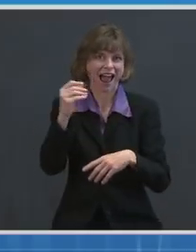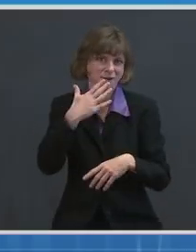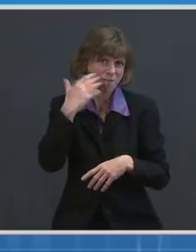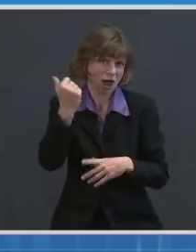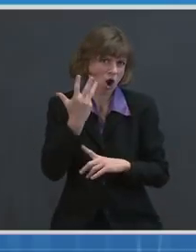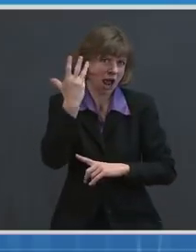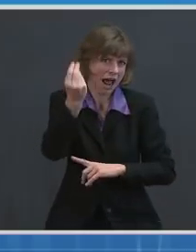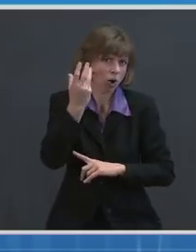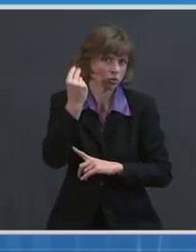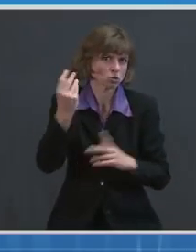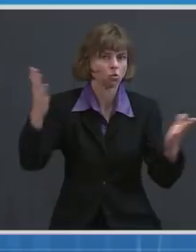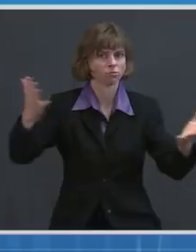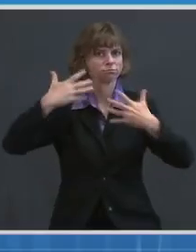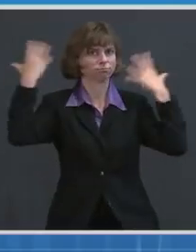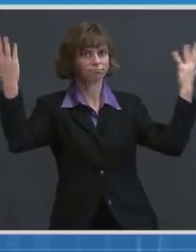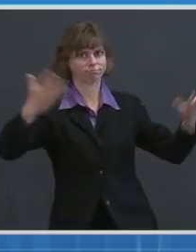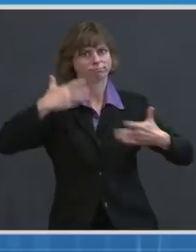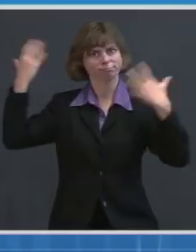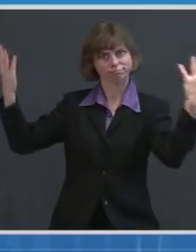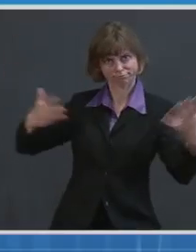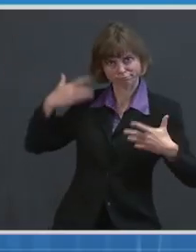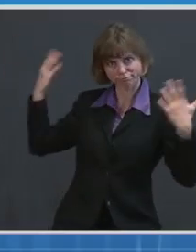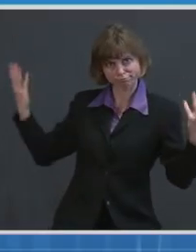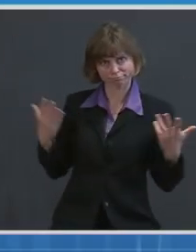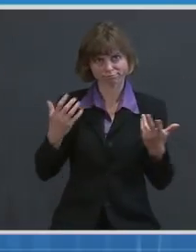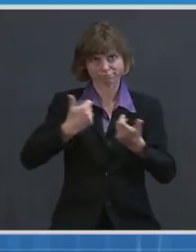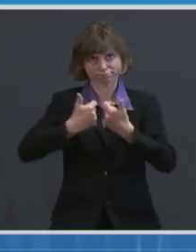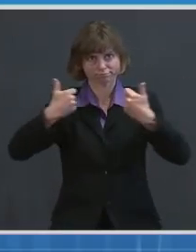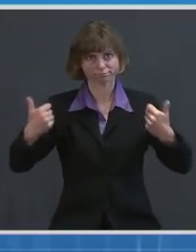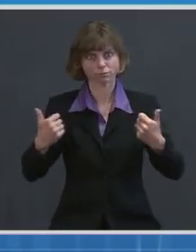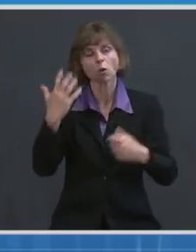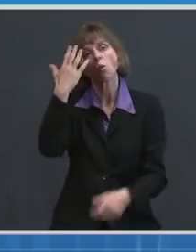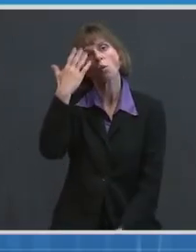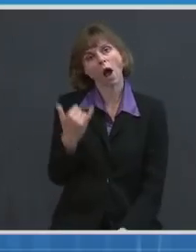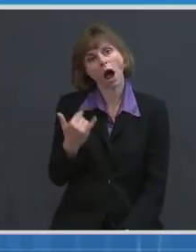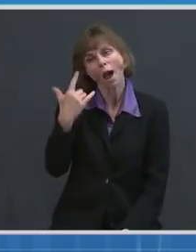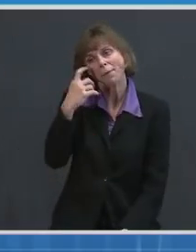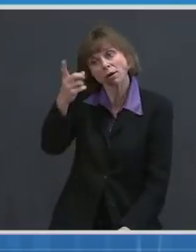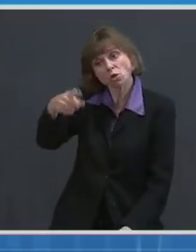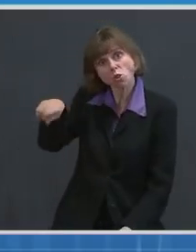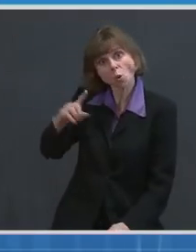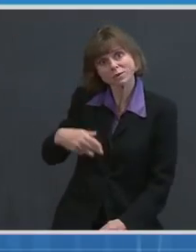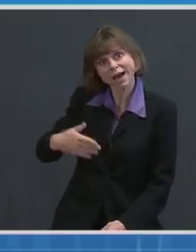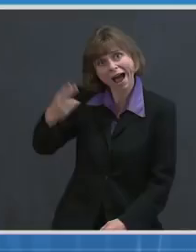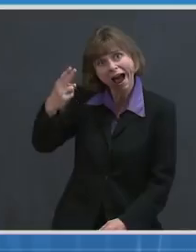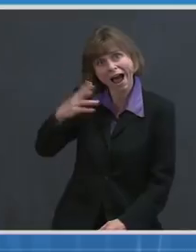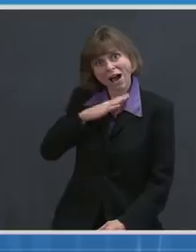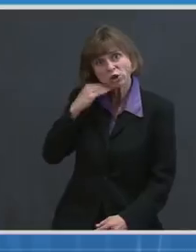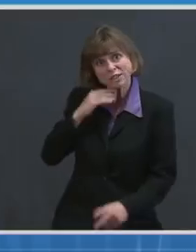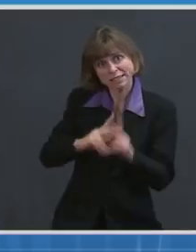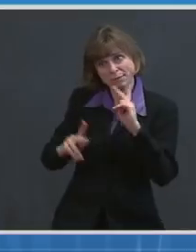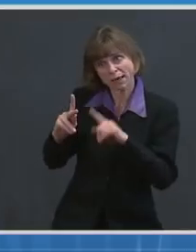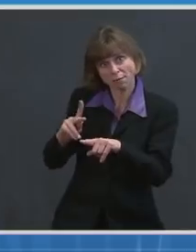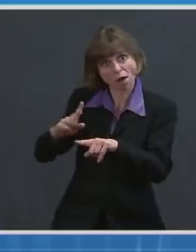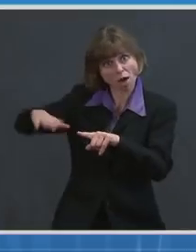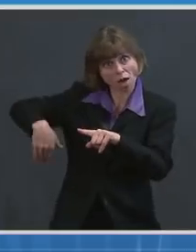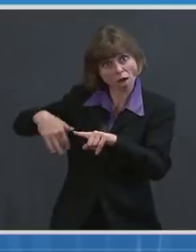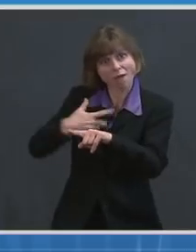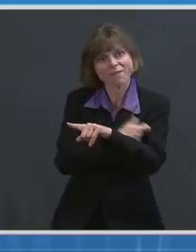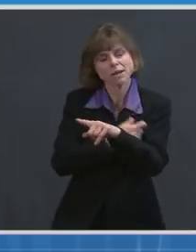well-ventilated space. This is recommended to keep the individuals at high risk who are unvaccinated safe.